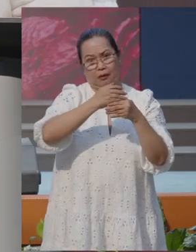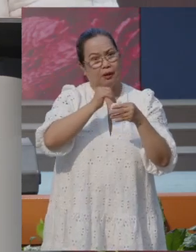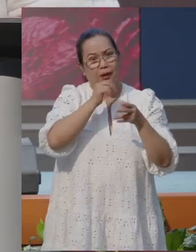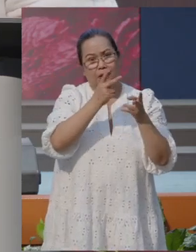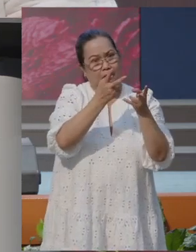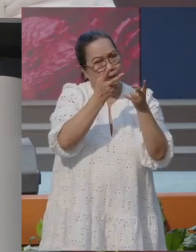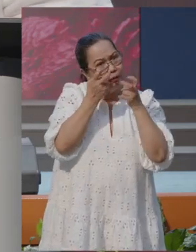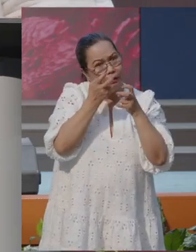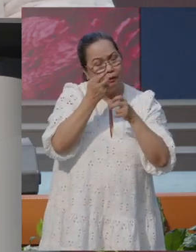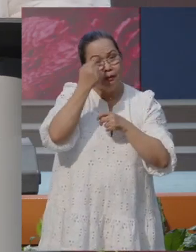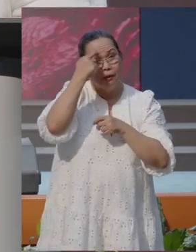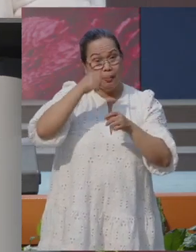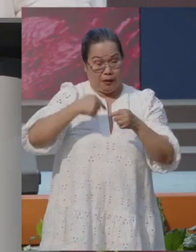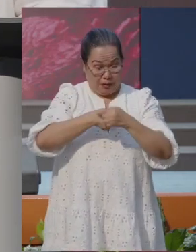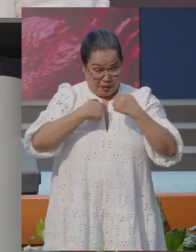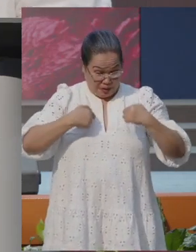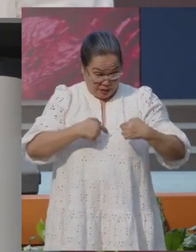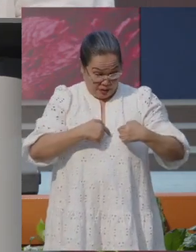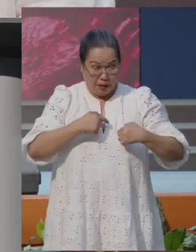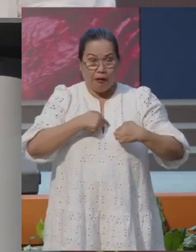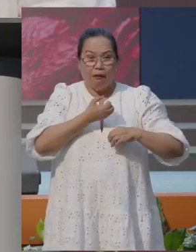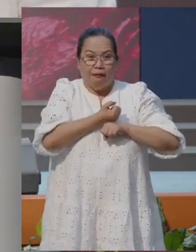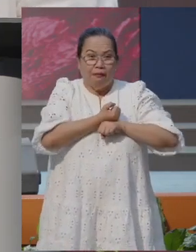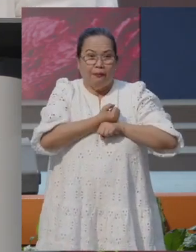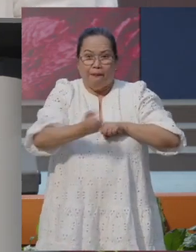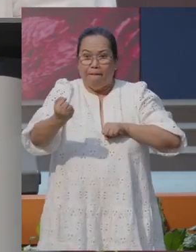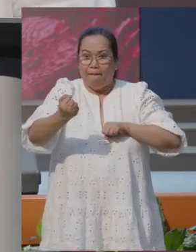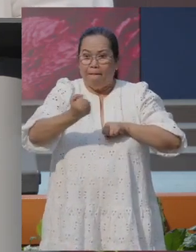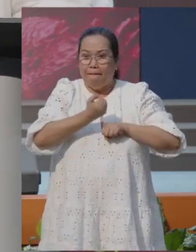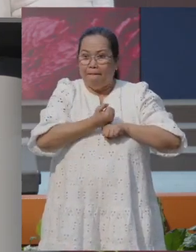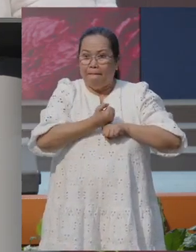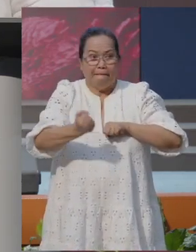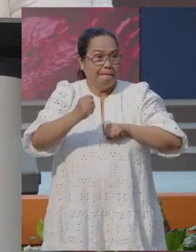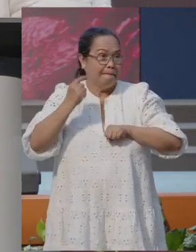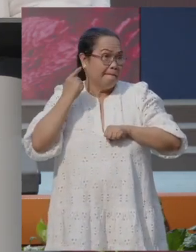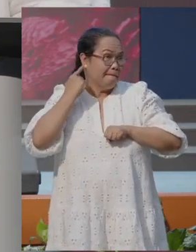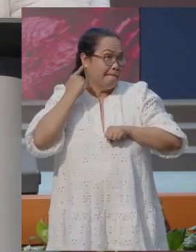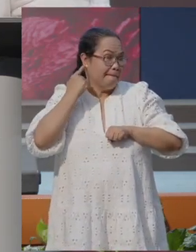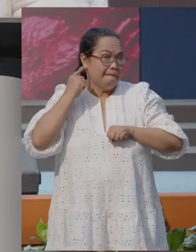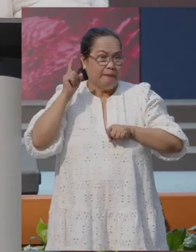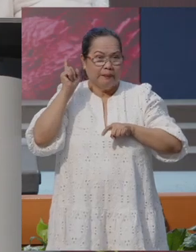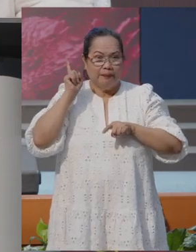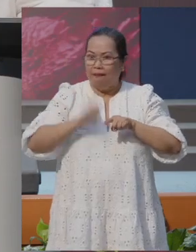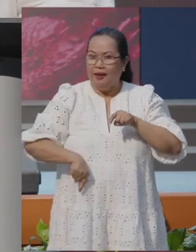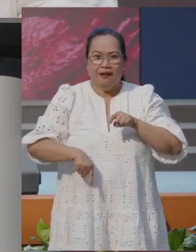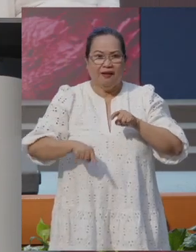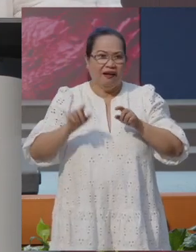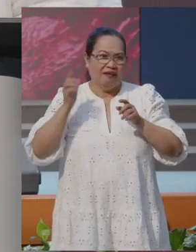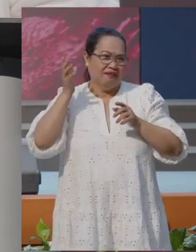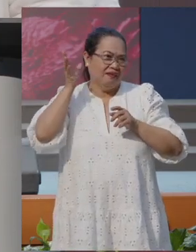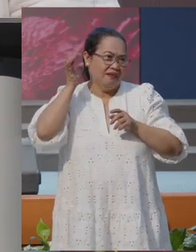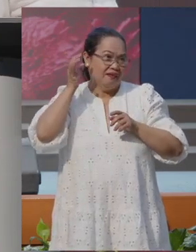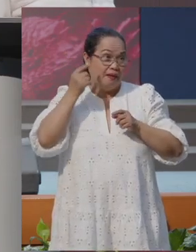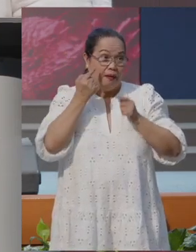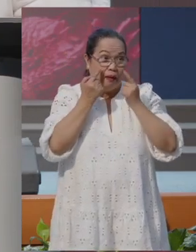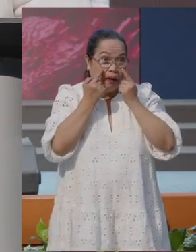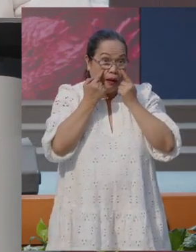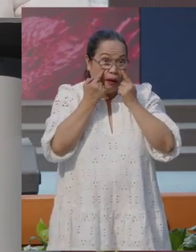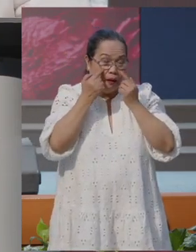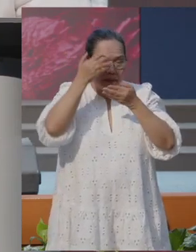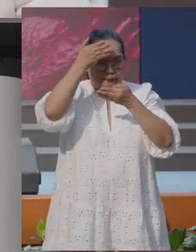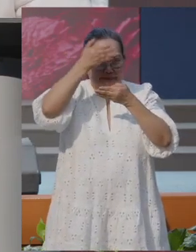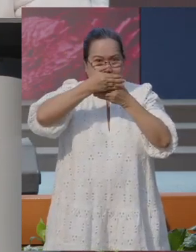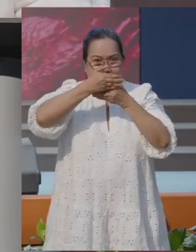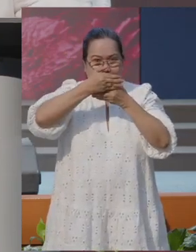this people's heart has grown dull, and with their ears they can barely hear, and their eyes they have